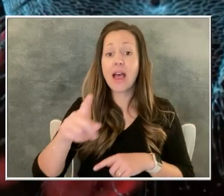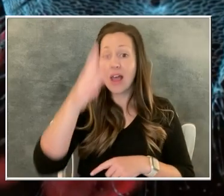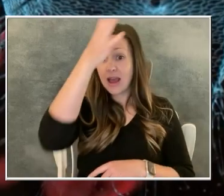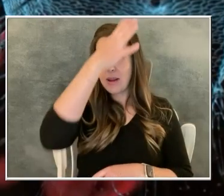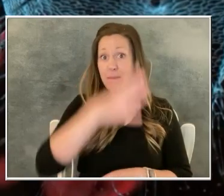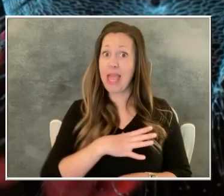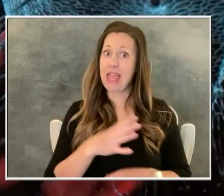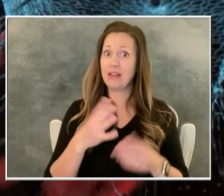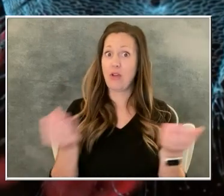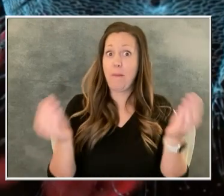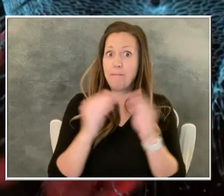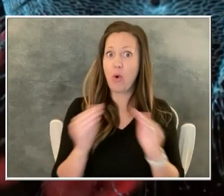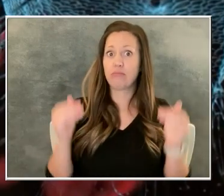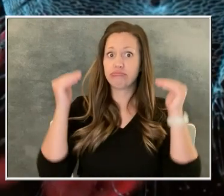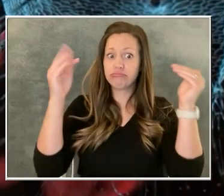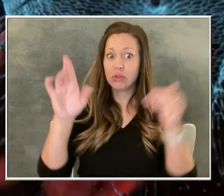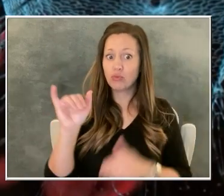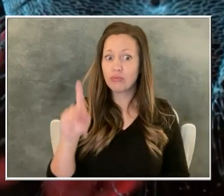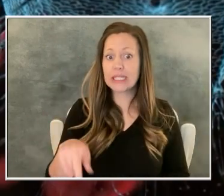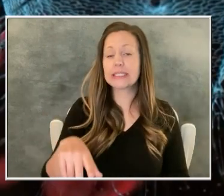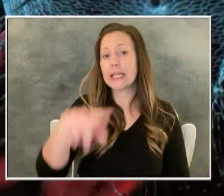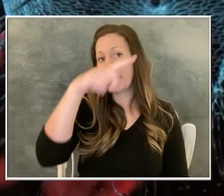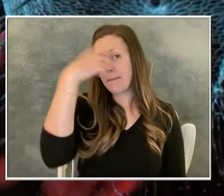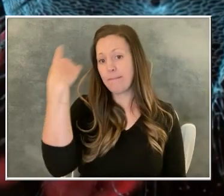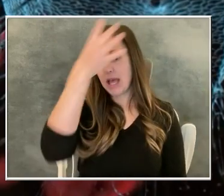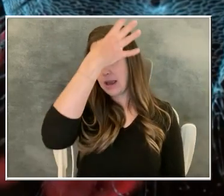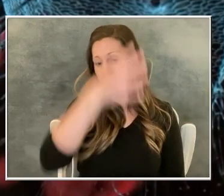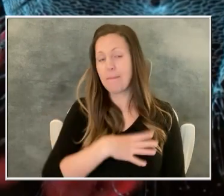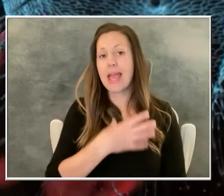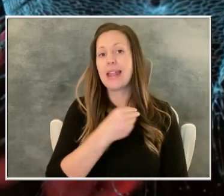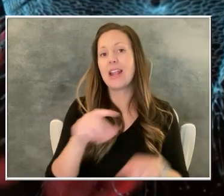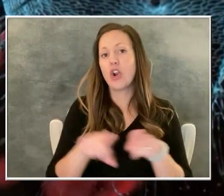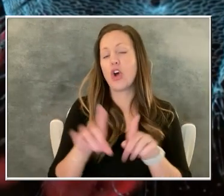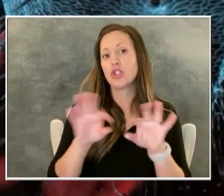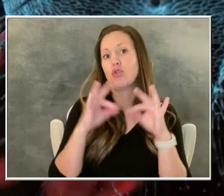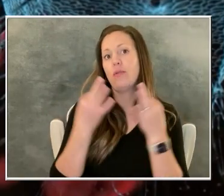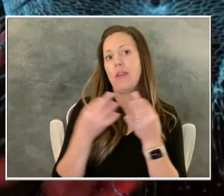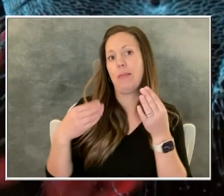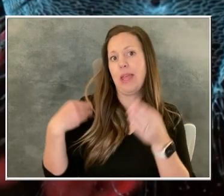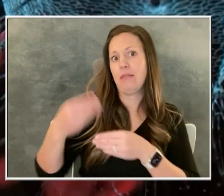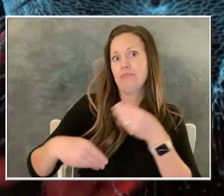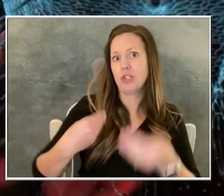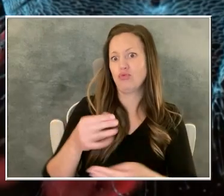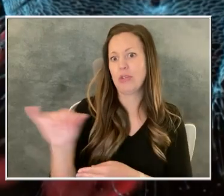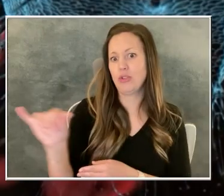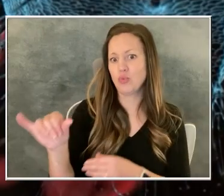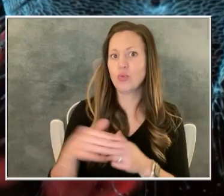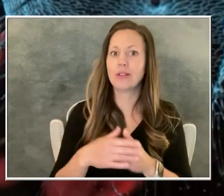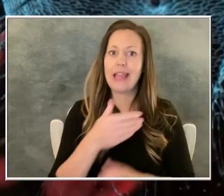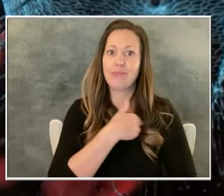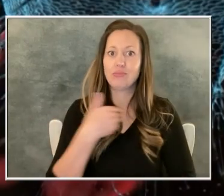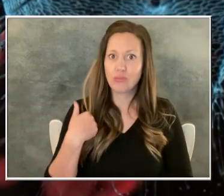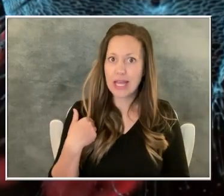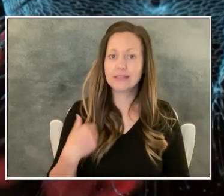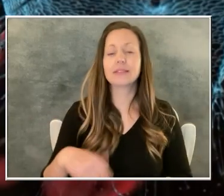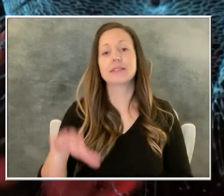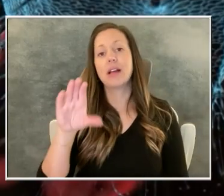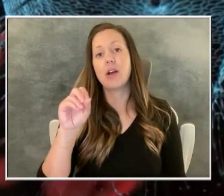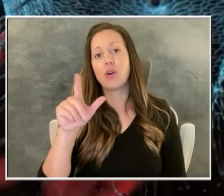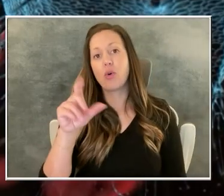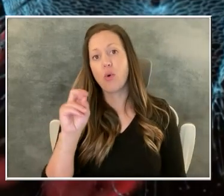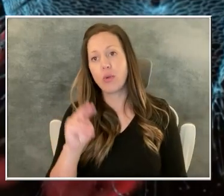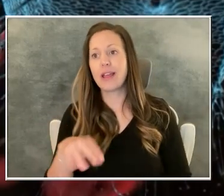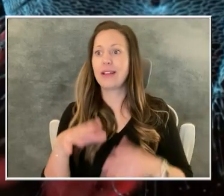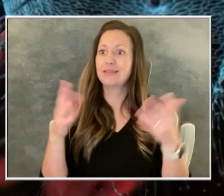who have a strong family history of prostate cancer, but also other cancers like breast, colon, ovarian, they need to begin at 40. So that's